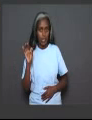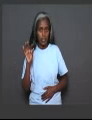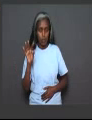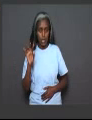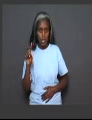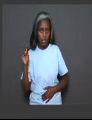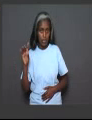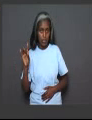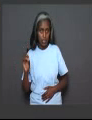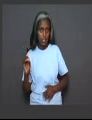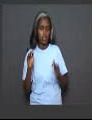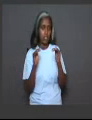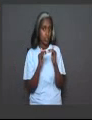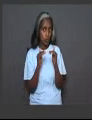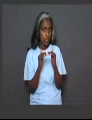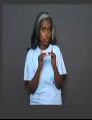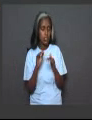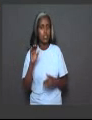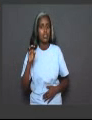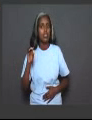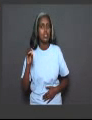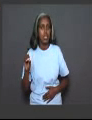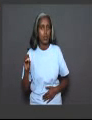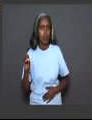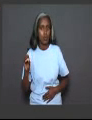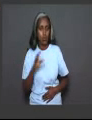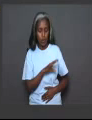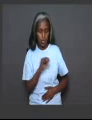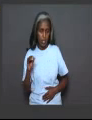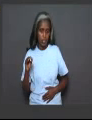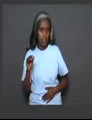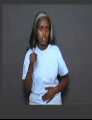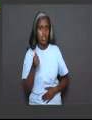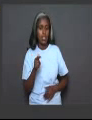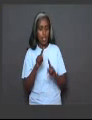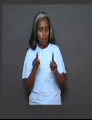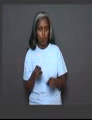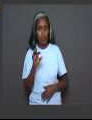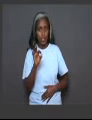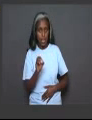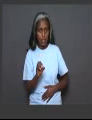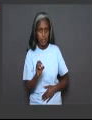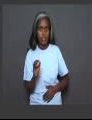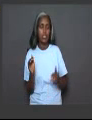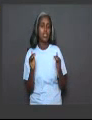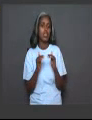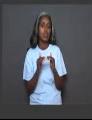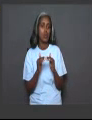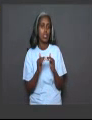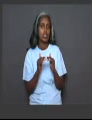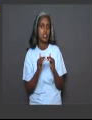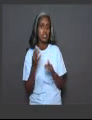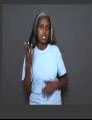180 equals 0, and A of 90 equals